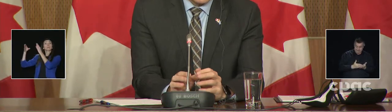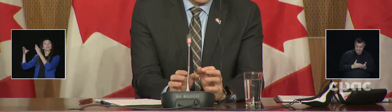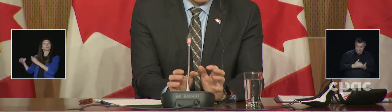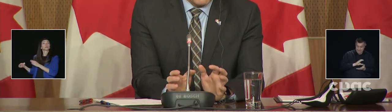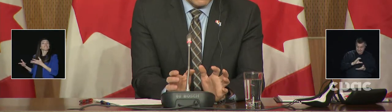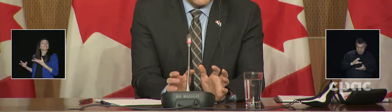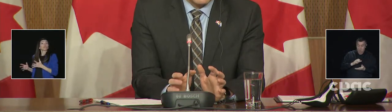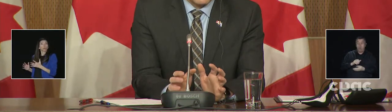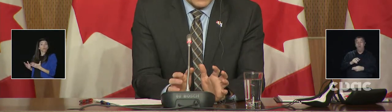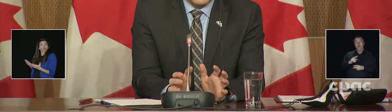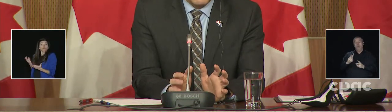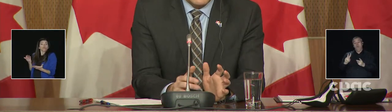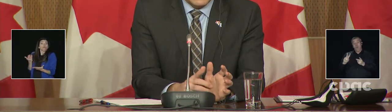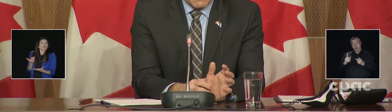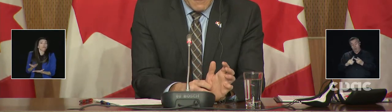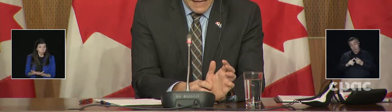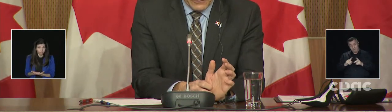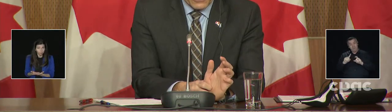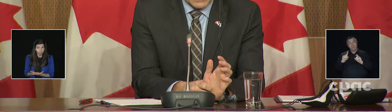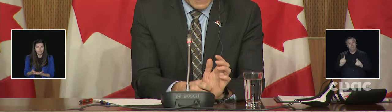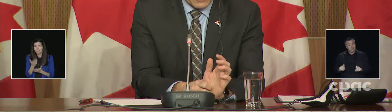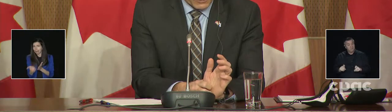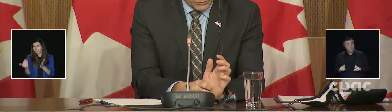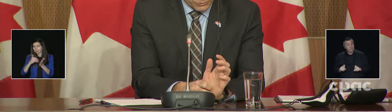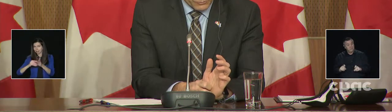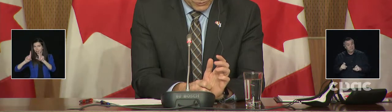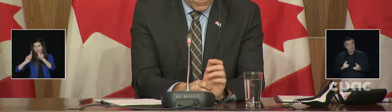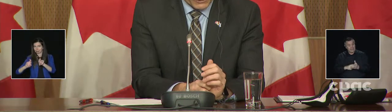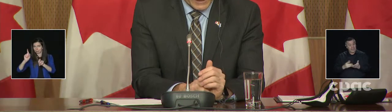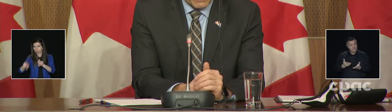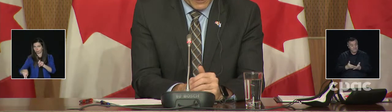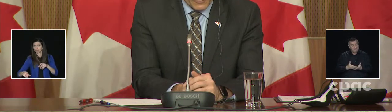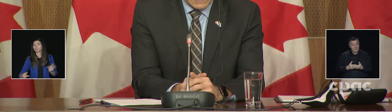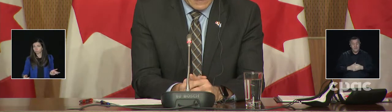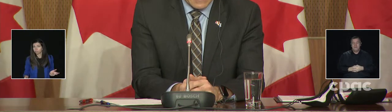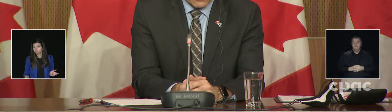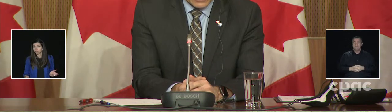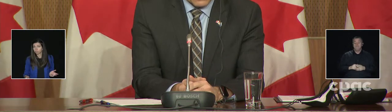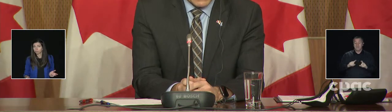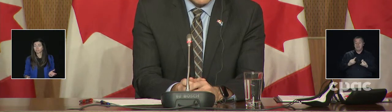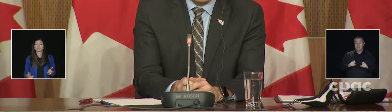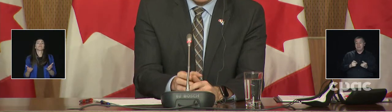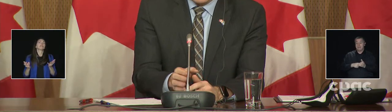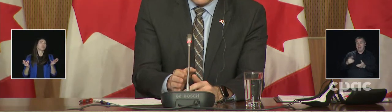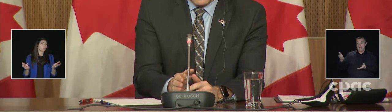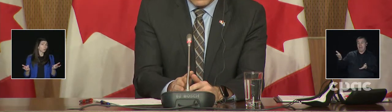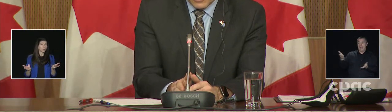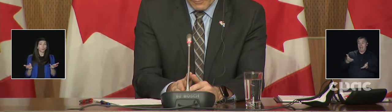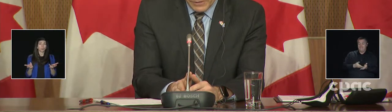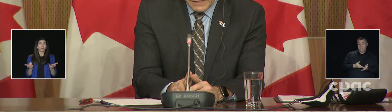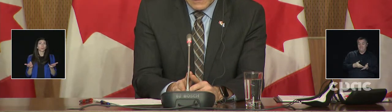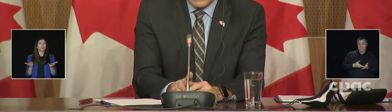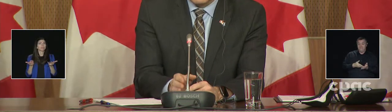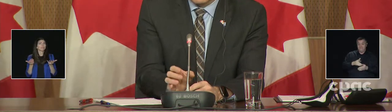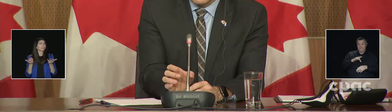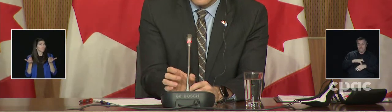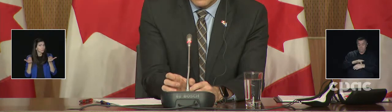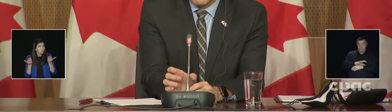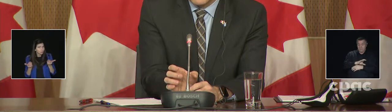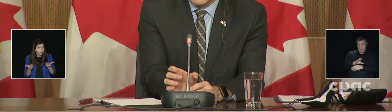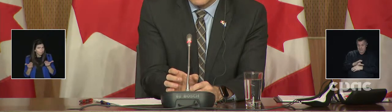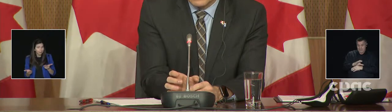a partial randomized manner, and now what we're doing right now is to make it complete